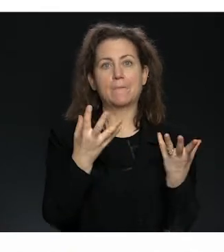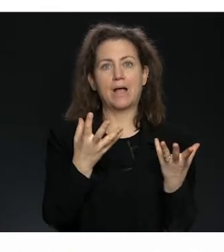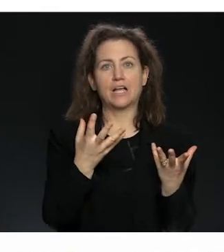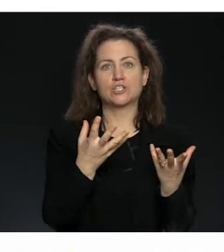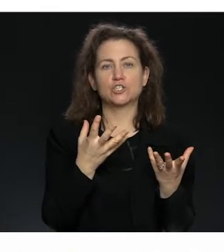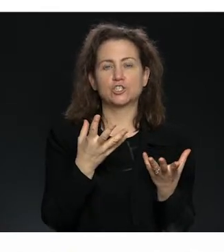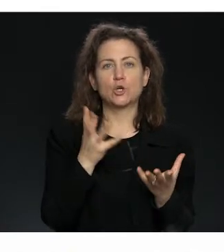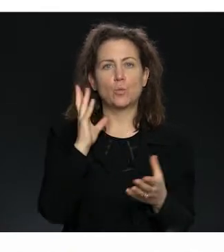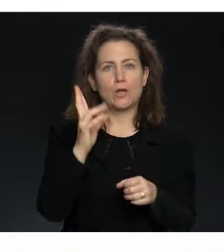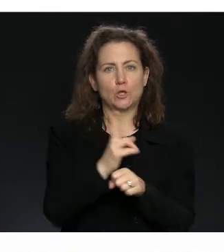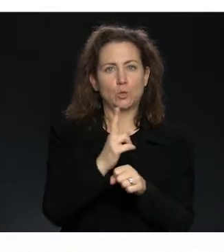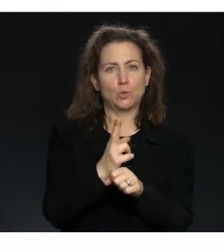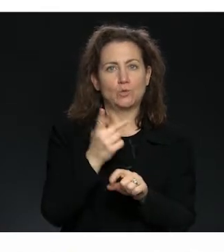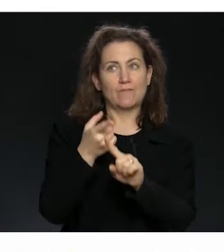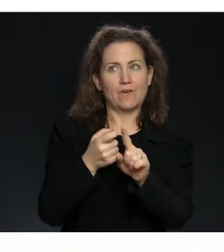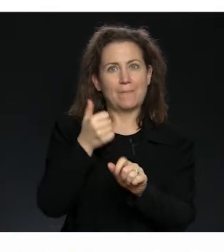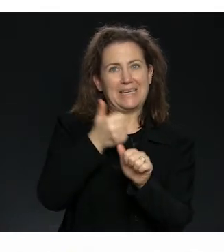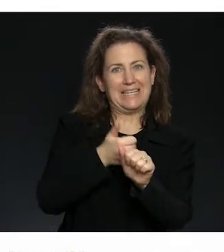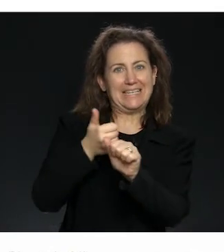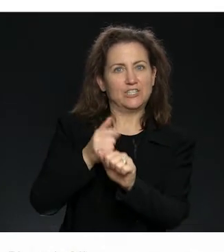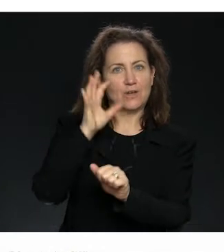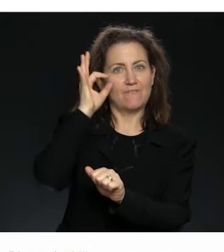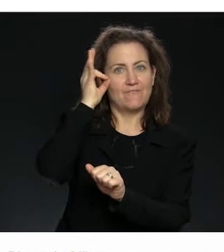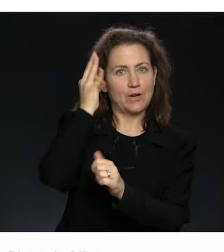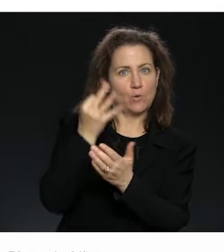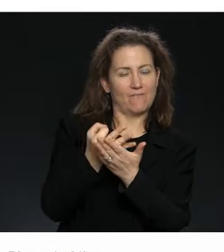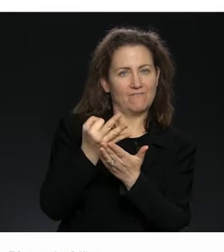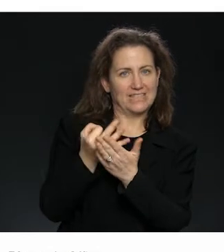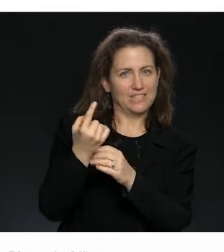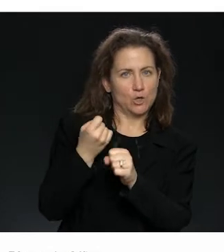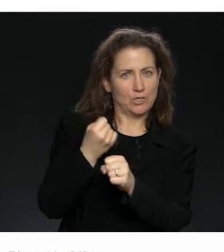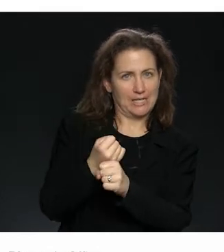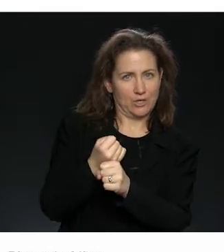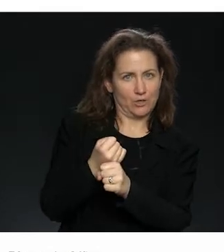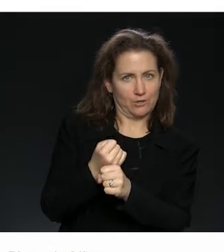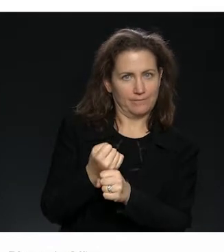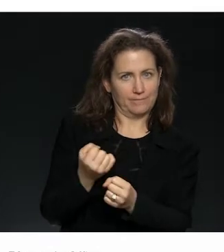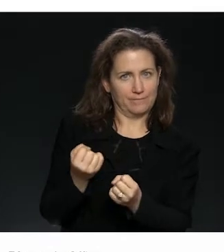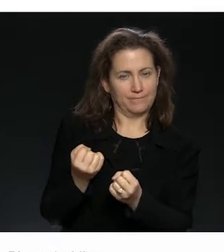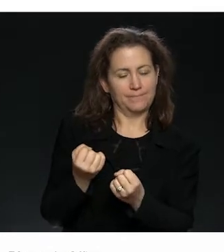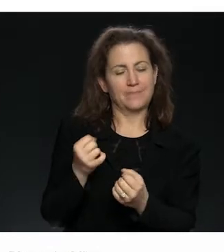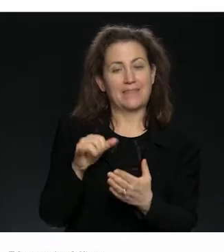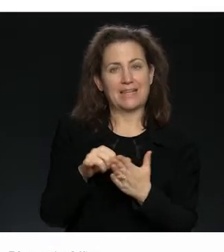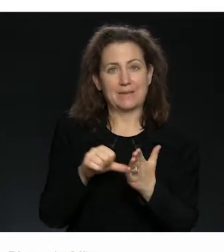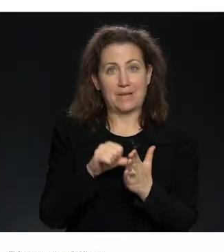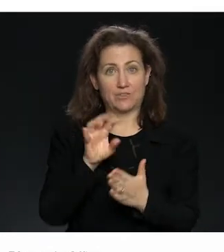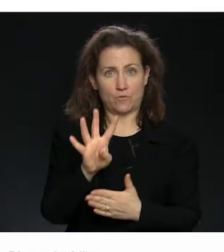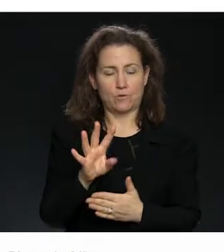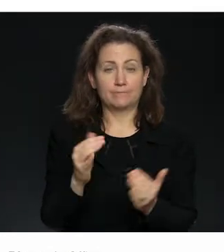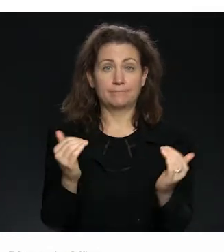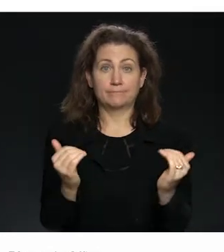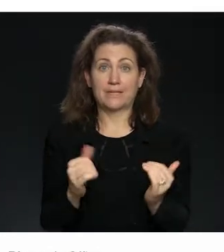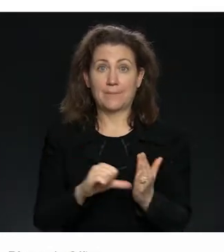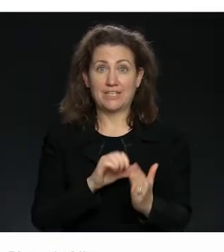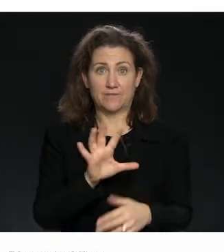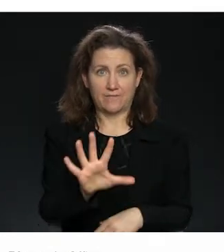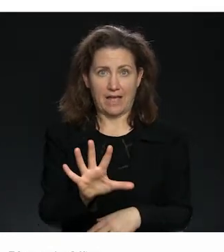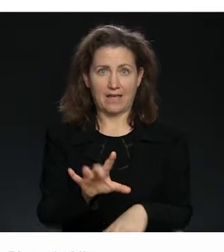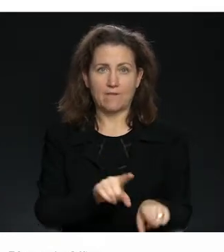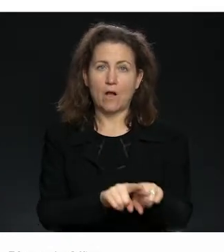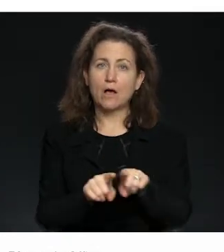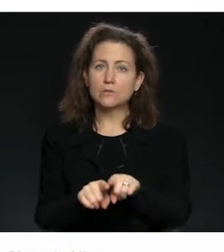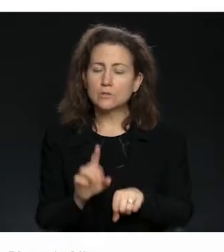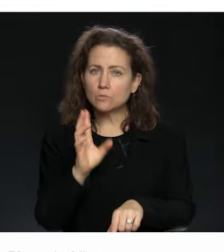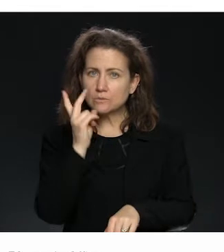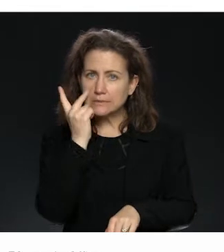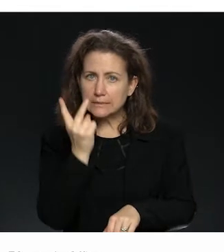year. And that is on page 4. On page 5, you will also see this is the